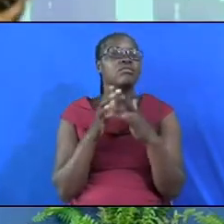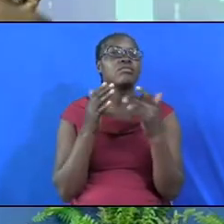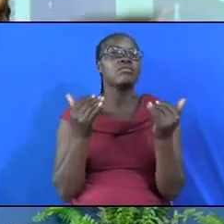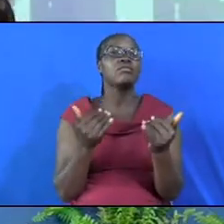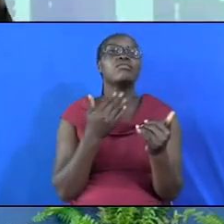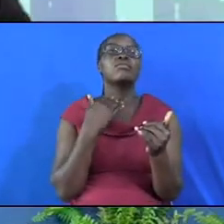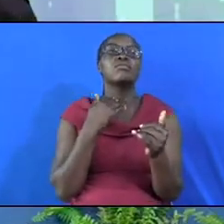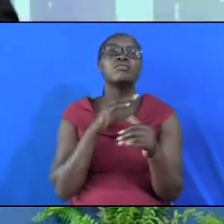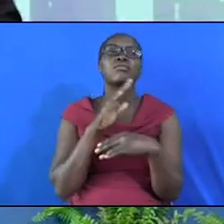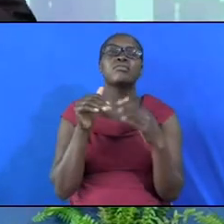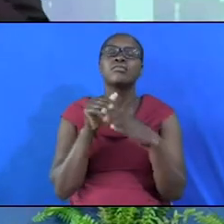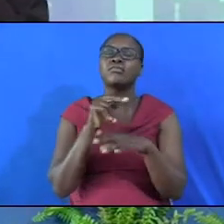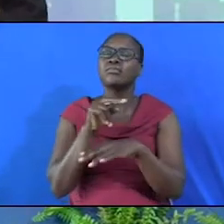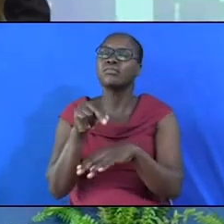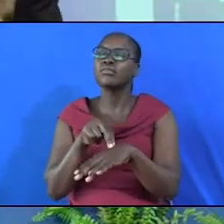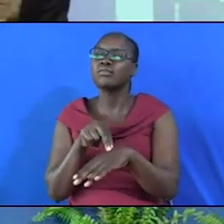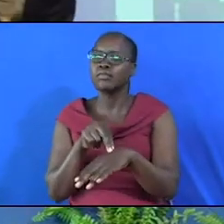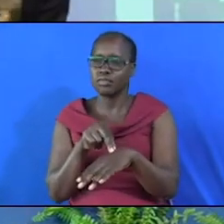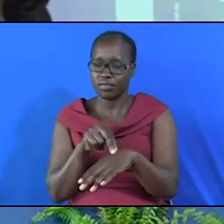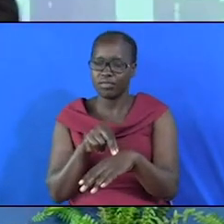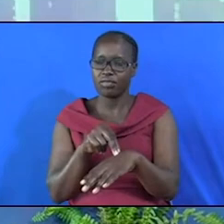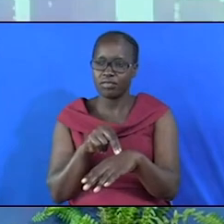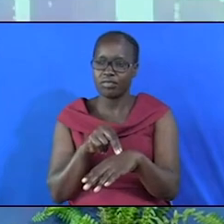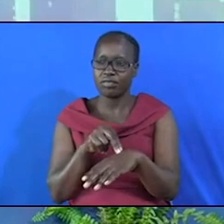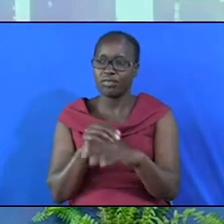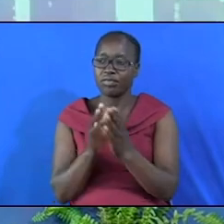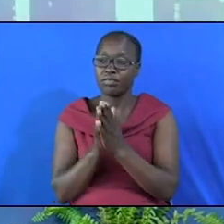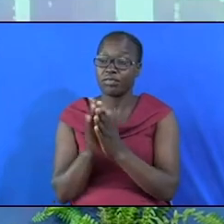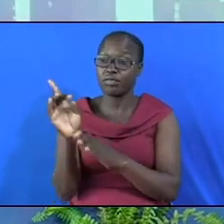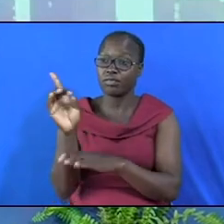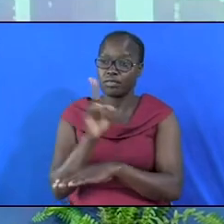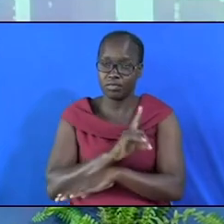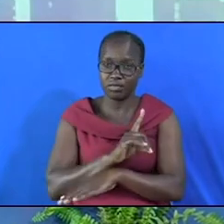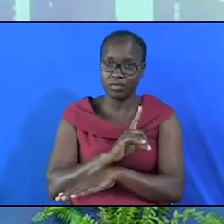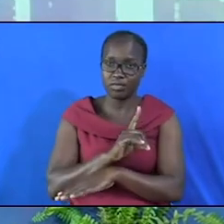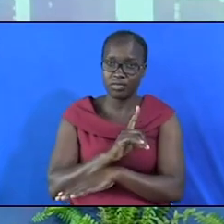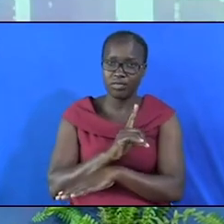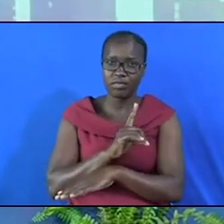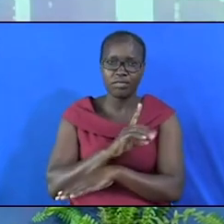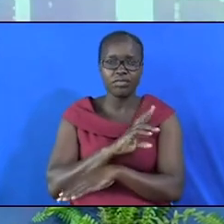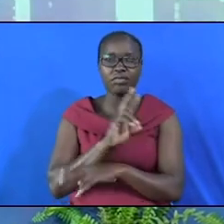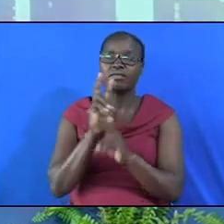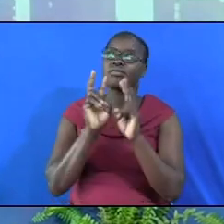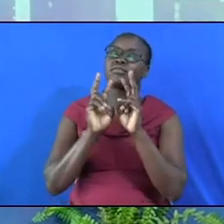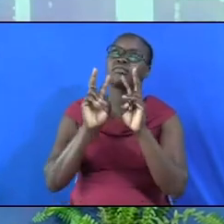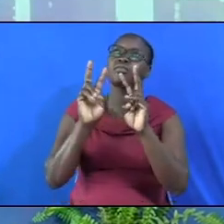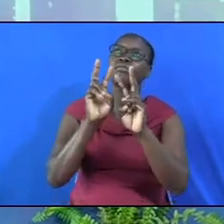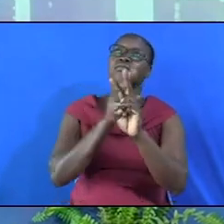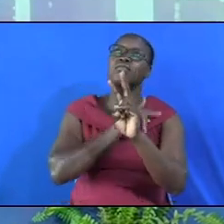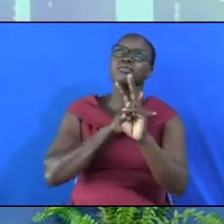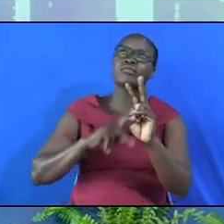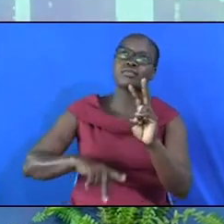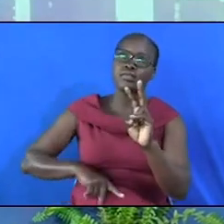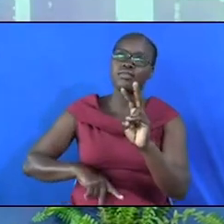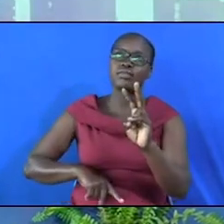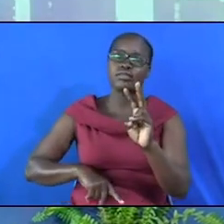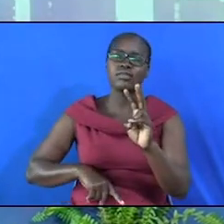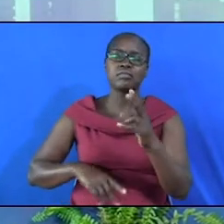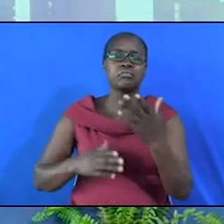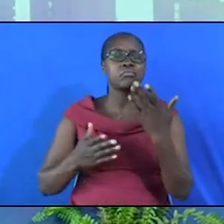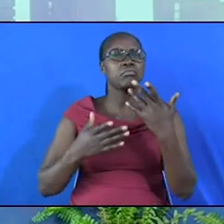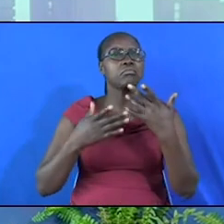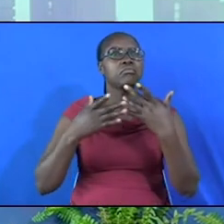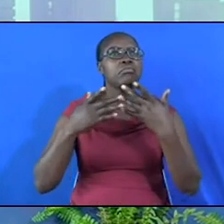the desire of what? Ages. And one day, we shall behold the King. You may have